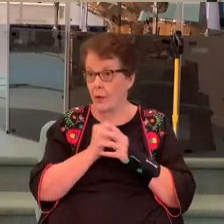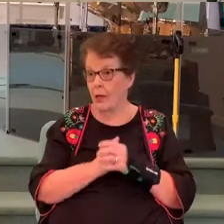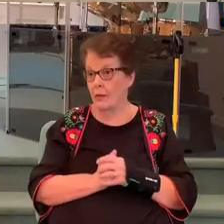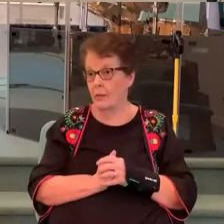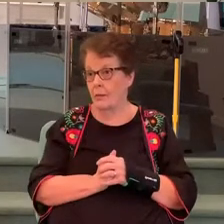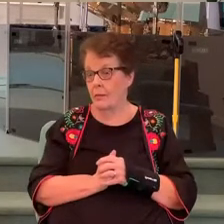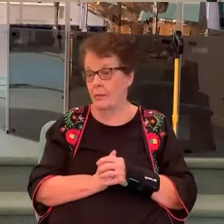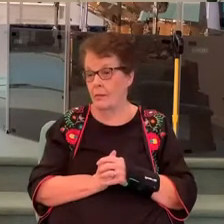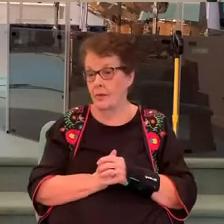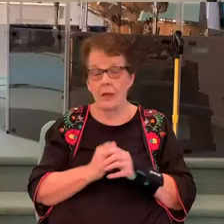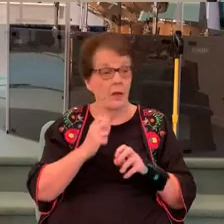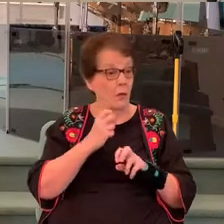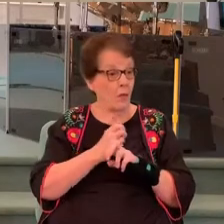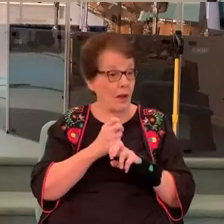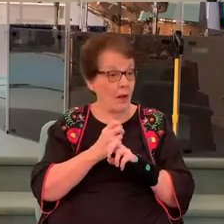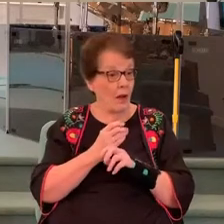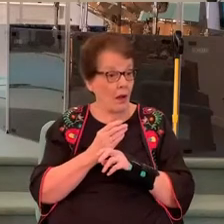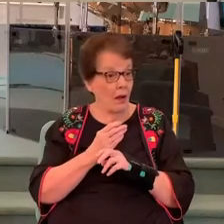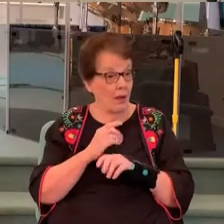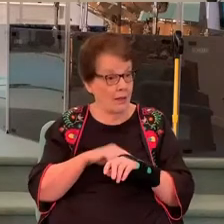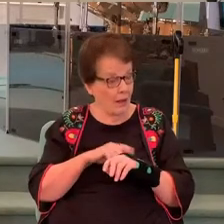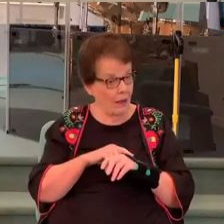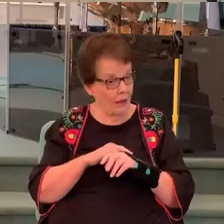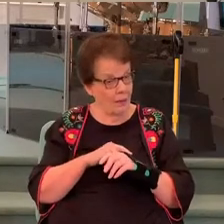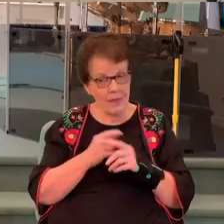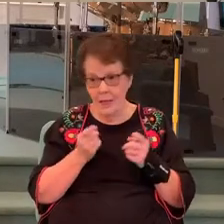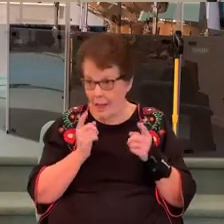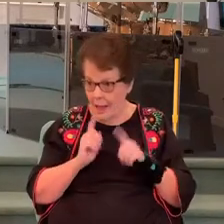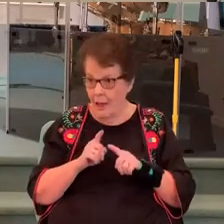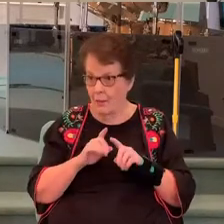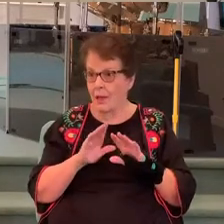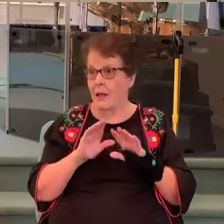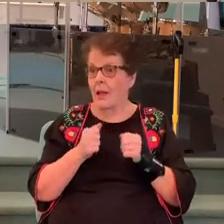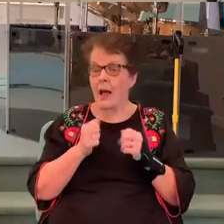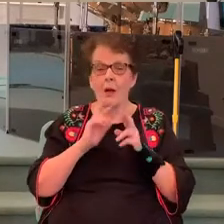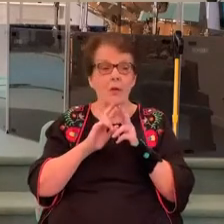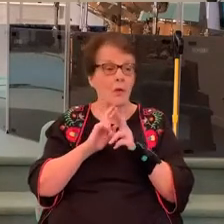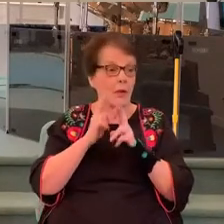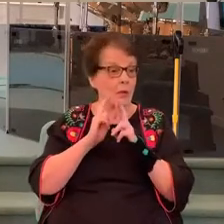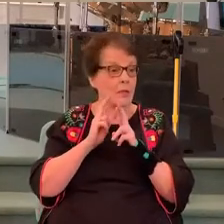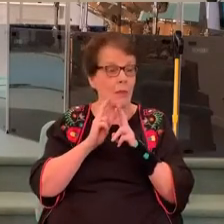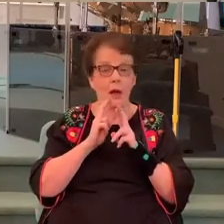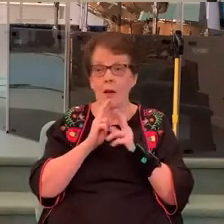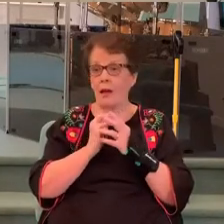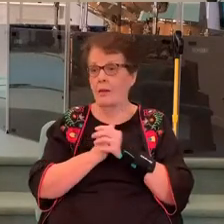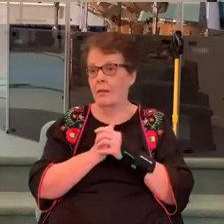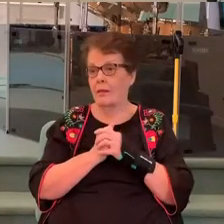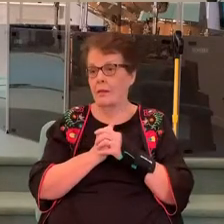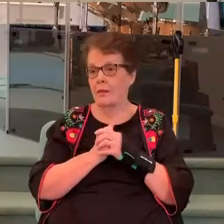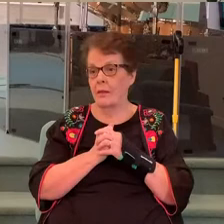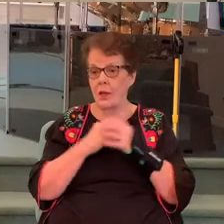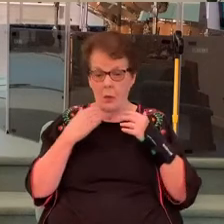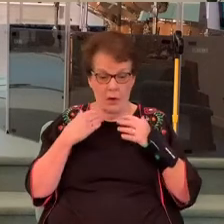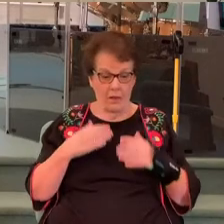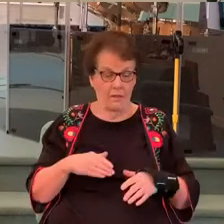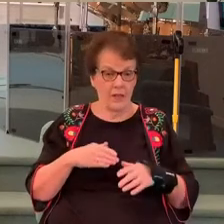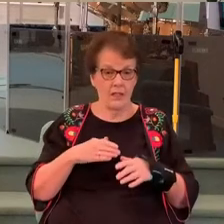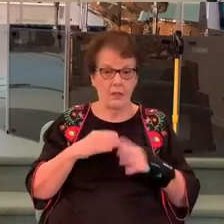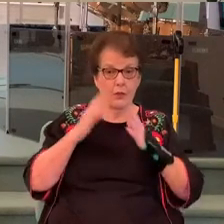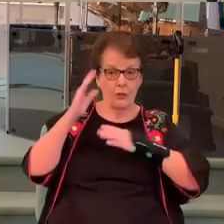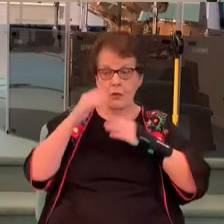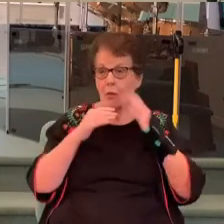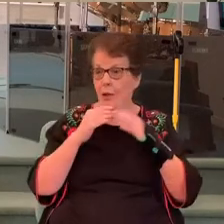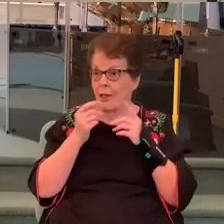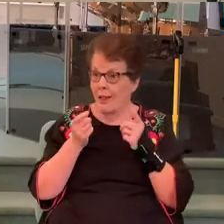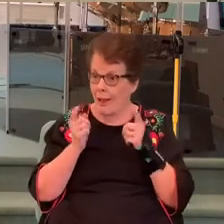When difficulty arises, how do you respond? When a physical trial comes to you, how do you respond? How do you